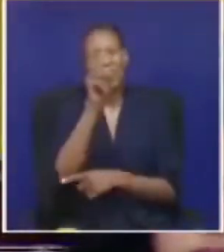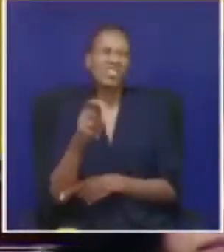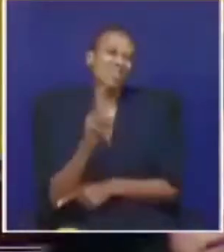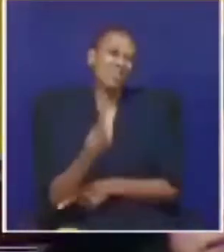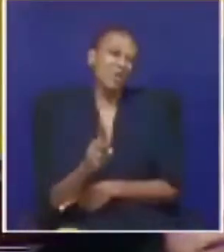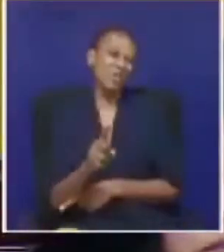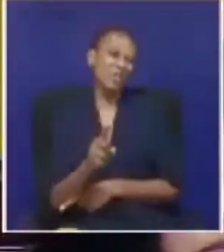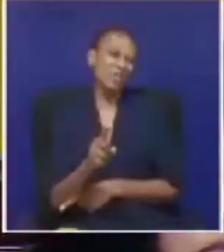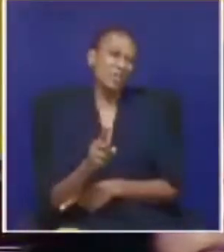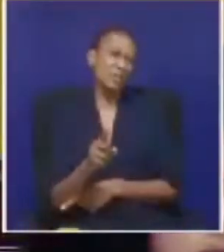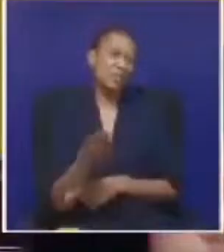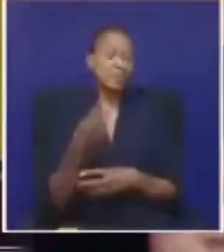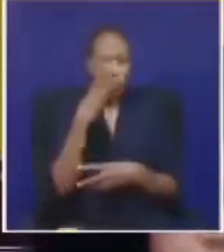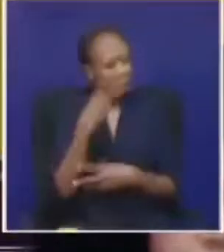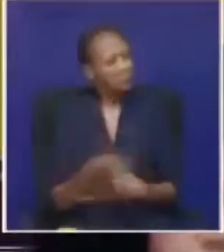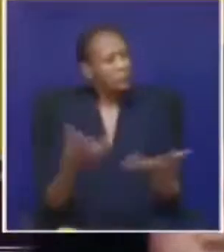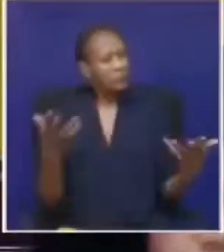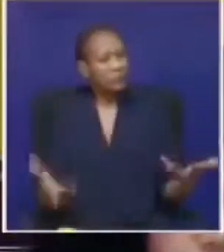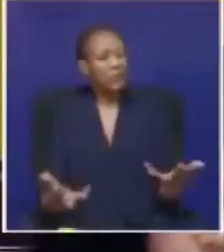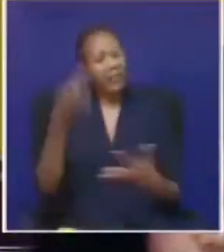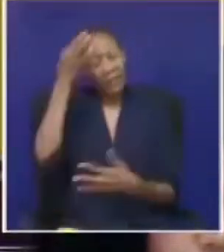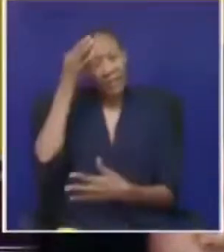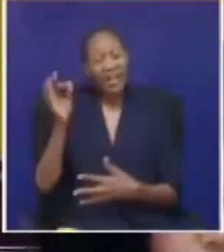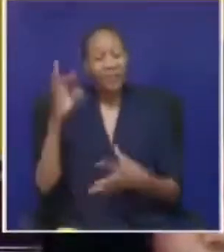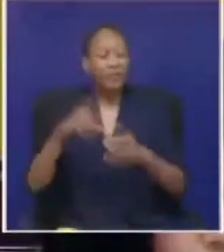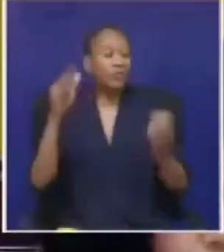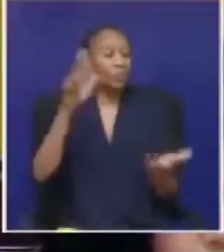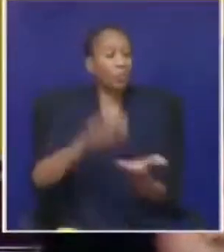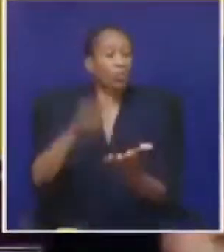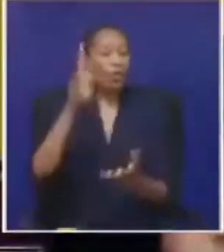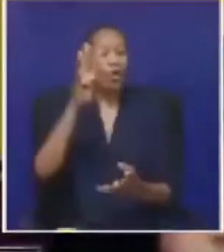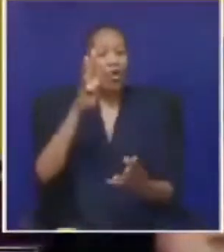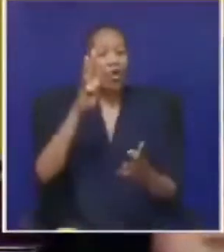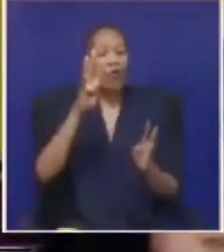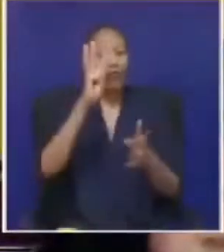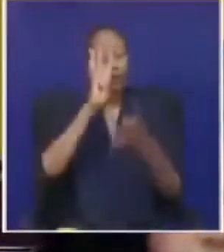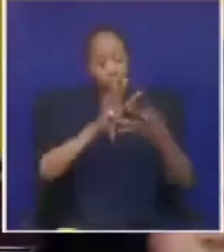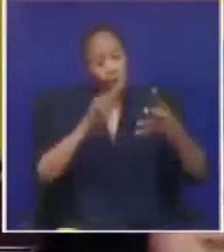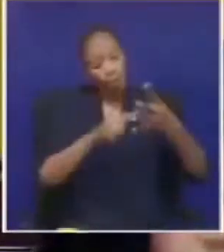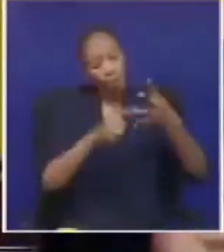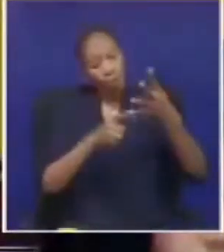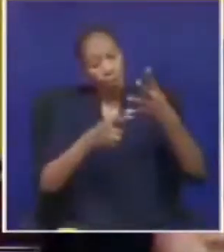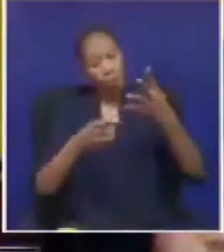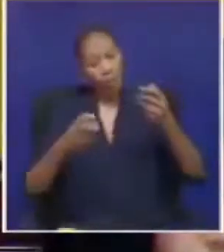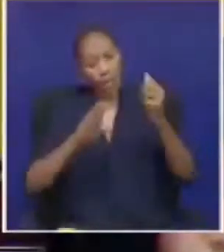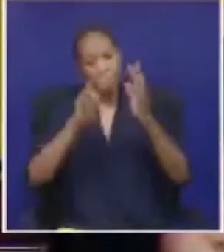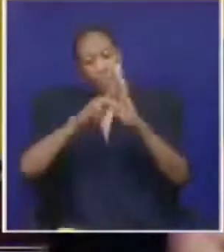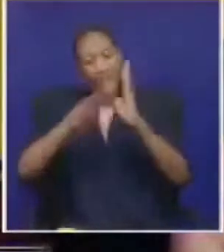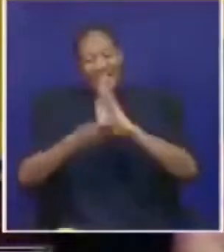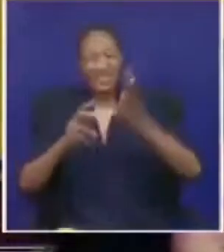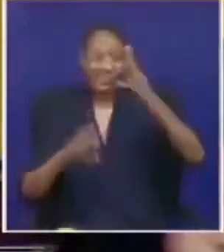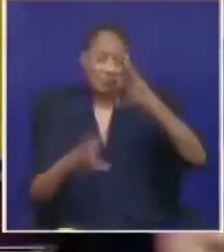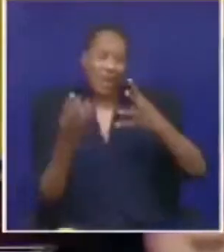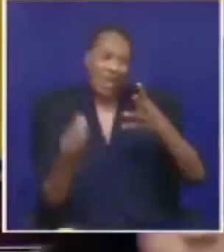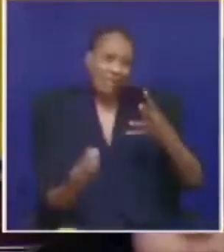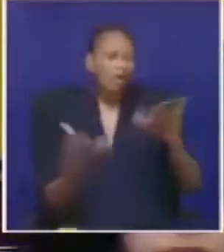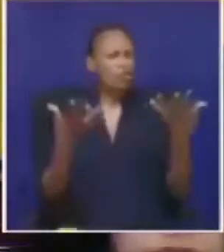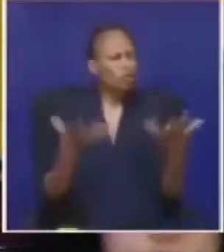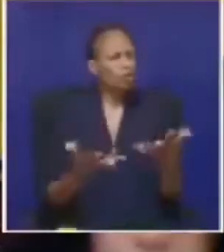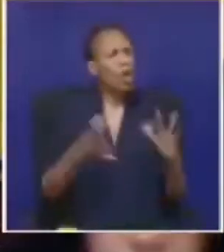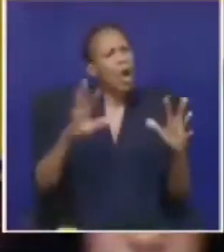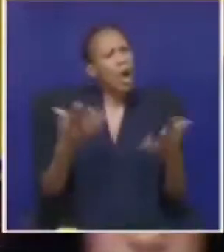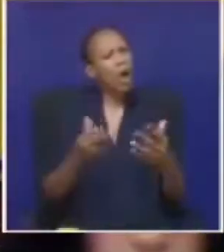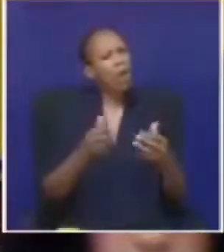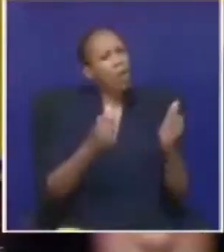is given that the government has adopted 4 main priorities. What legislative items, as the leader of